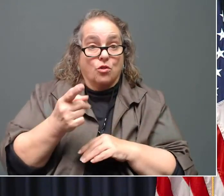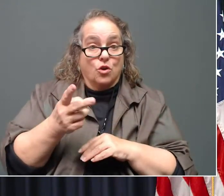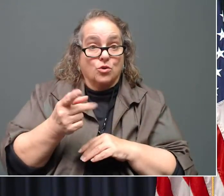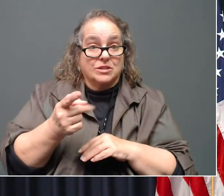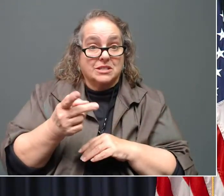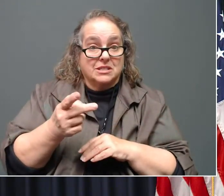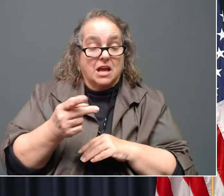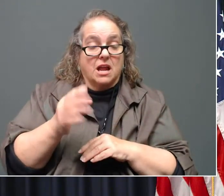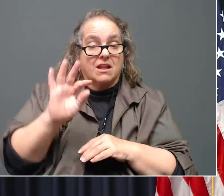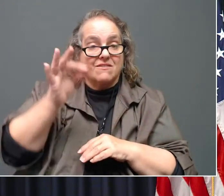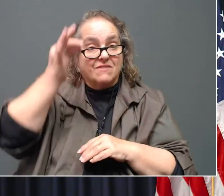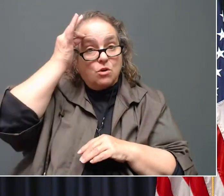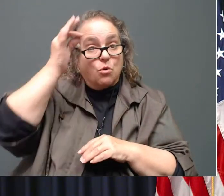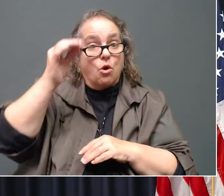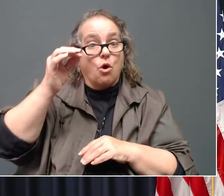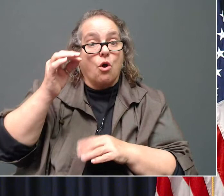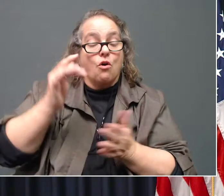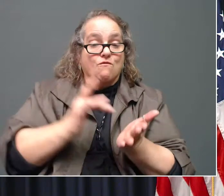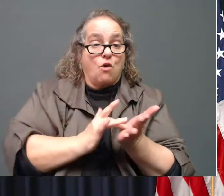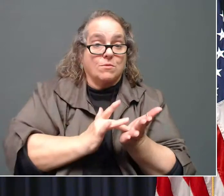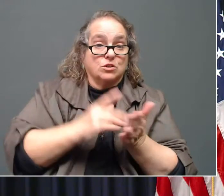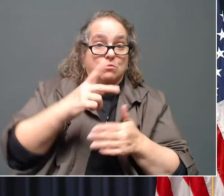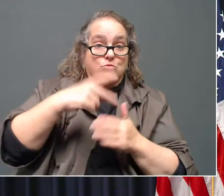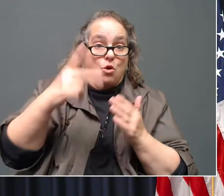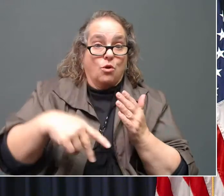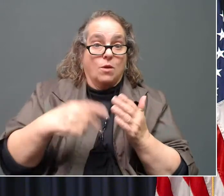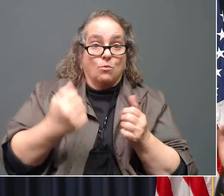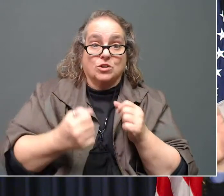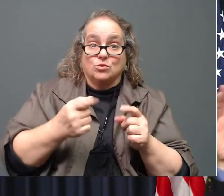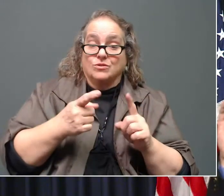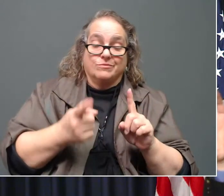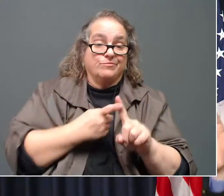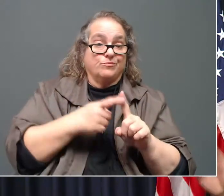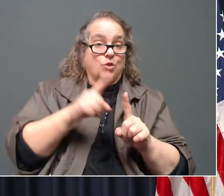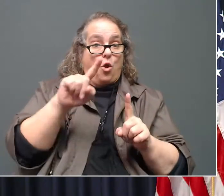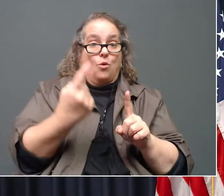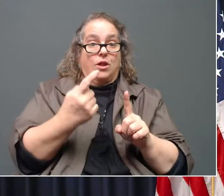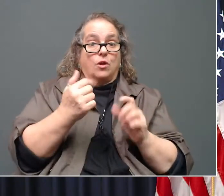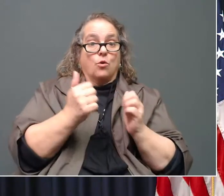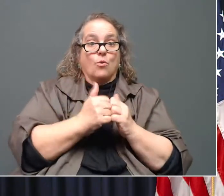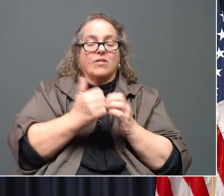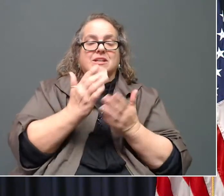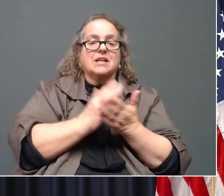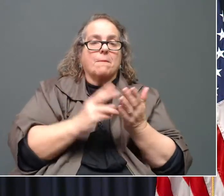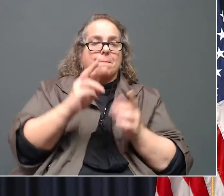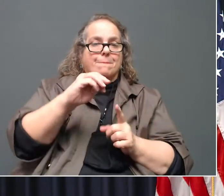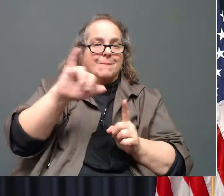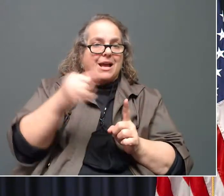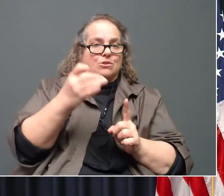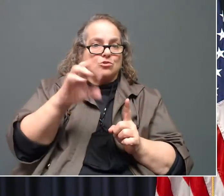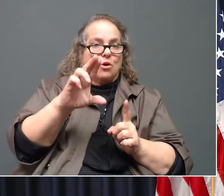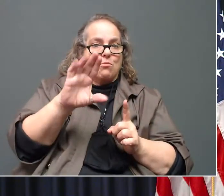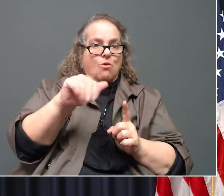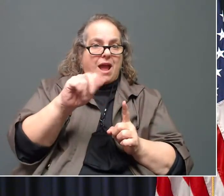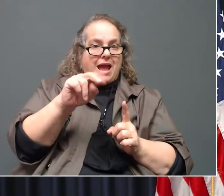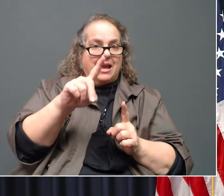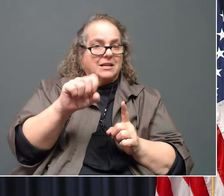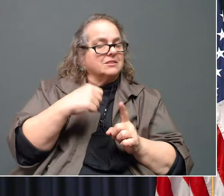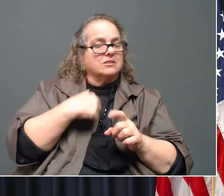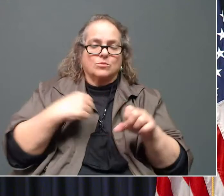federal pharmacy program was originally just going to be with some of the major brands, and we fought hard to